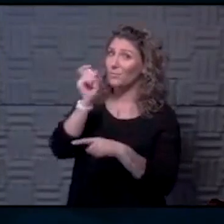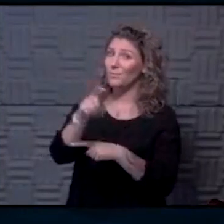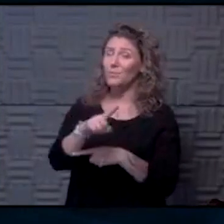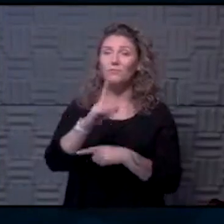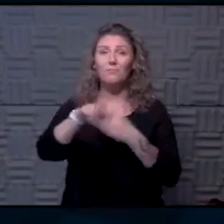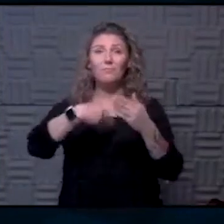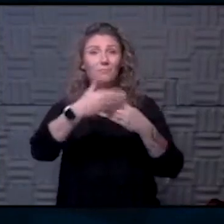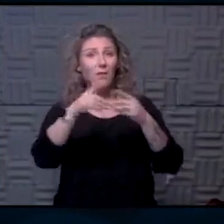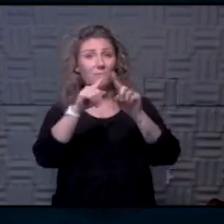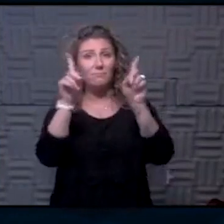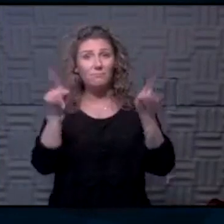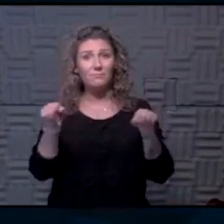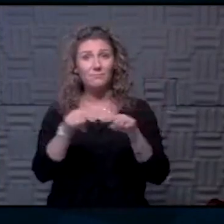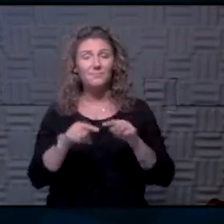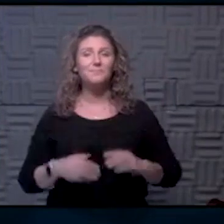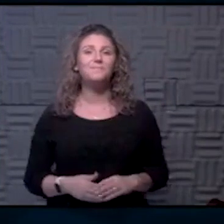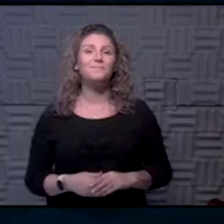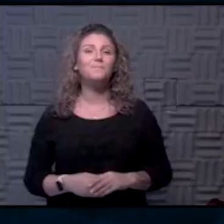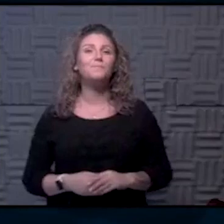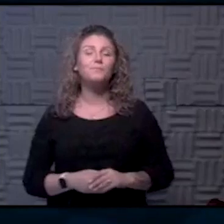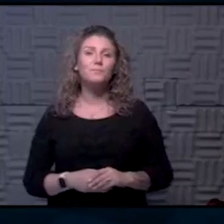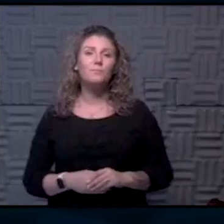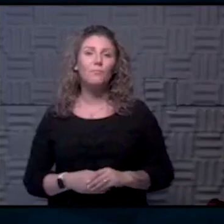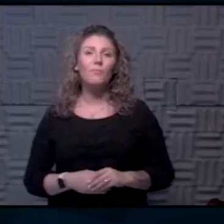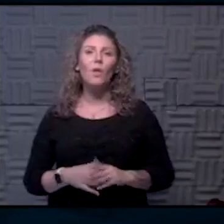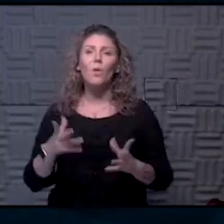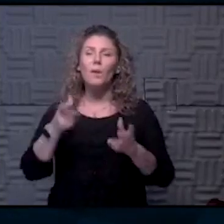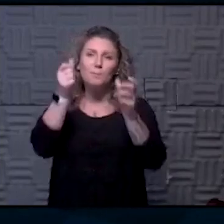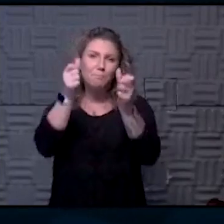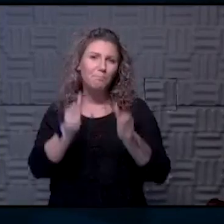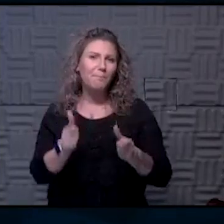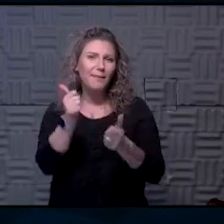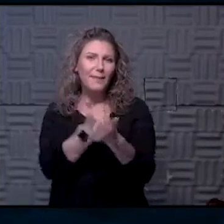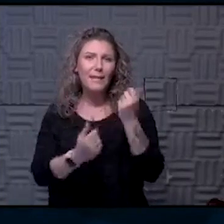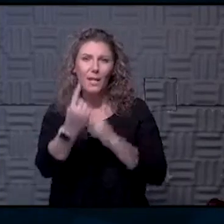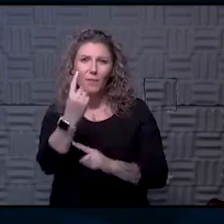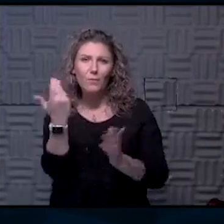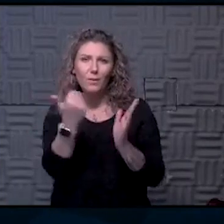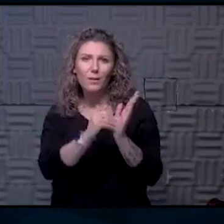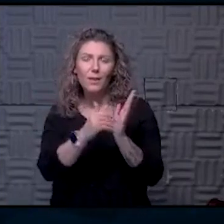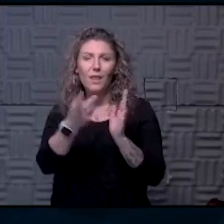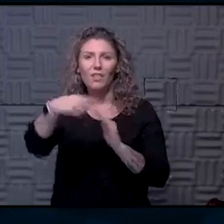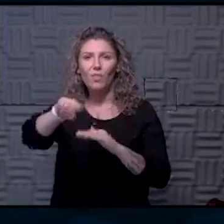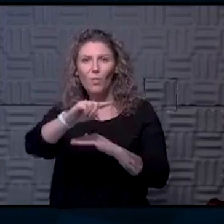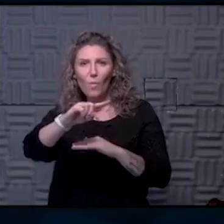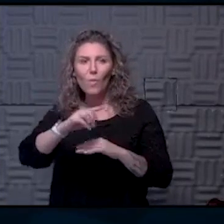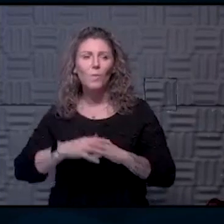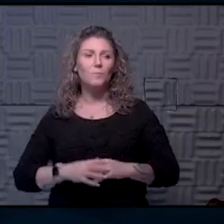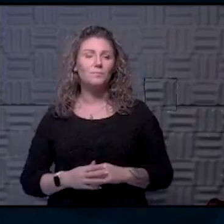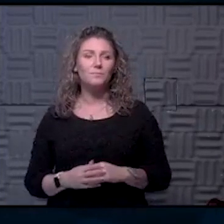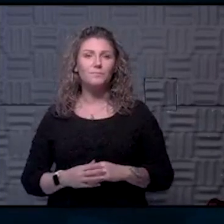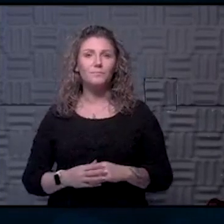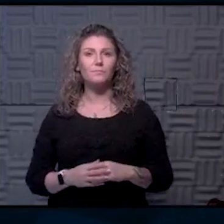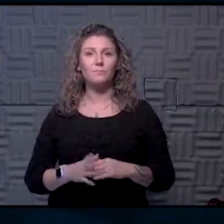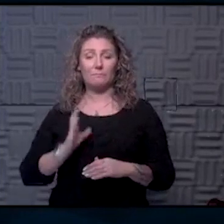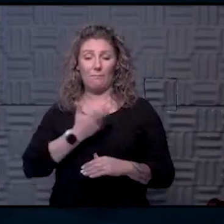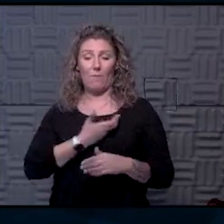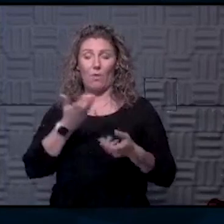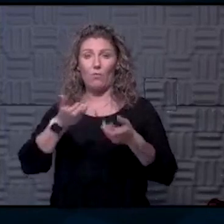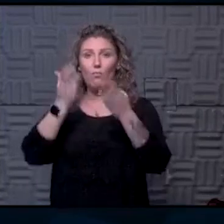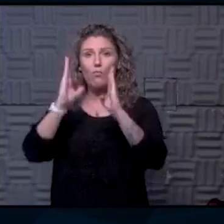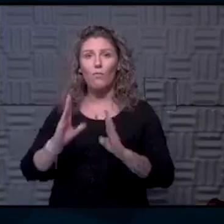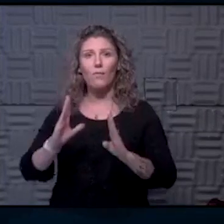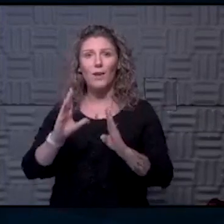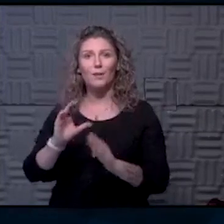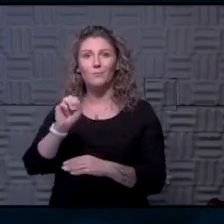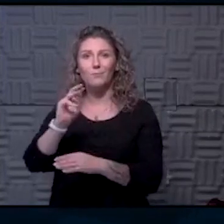please. So I just want to post this up there for everyone again. These are our providers in the Shawnee